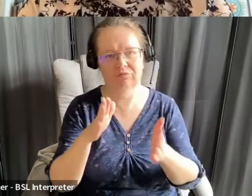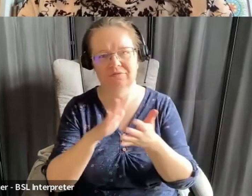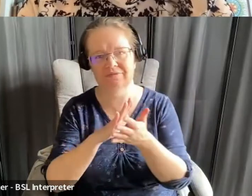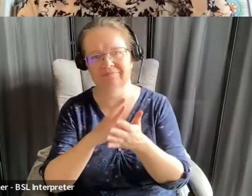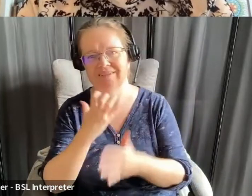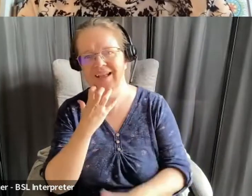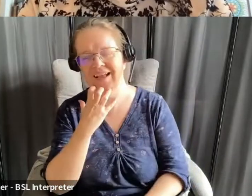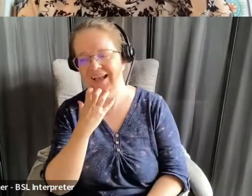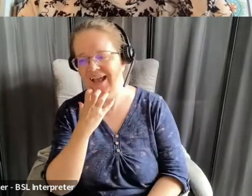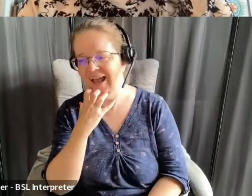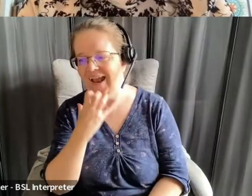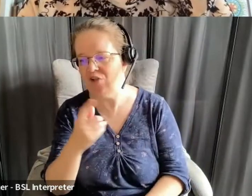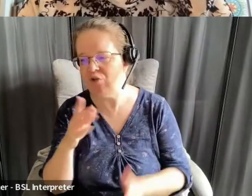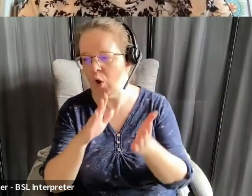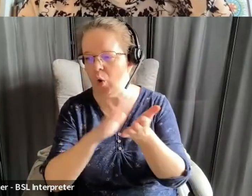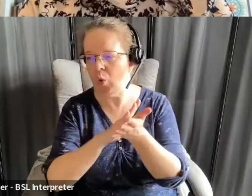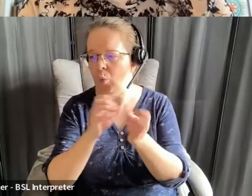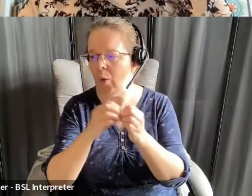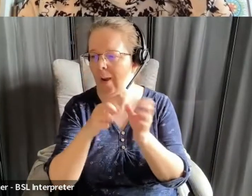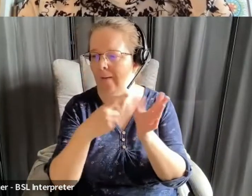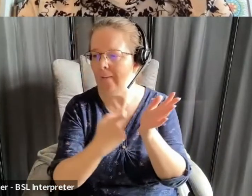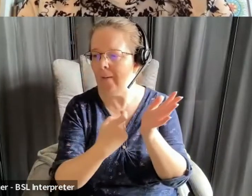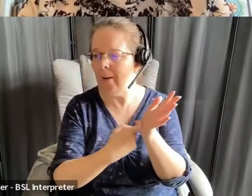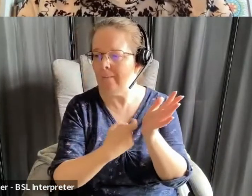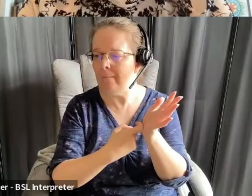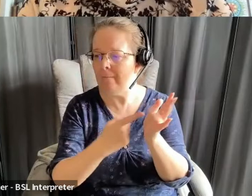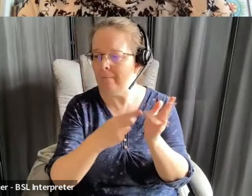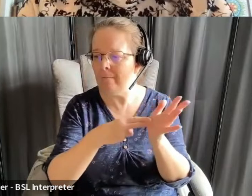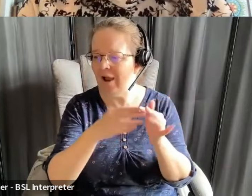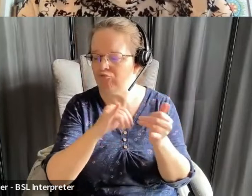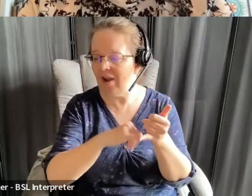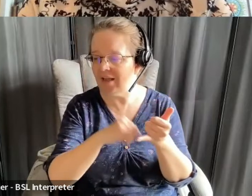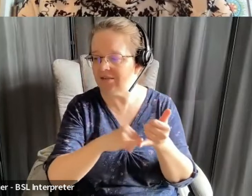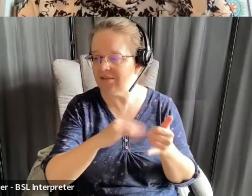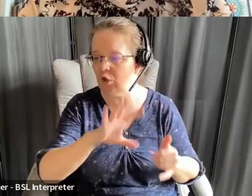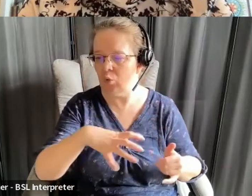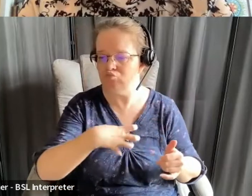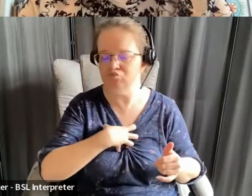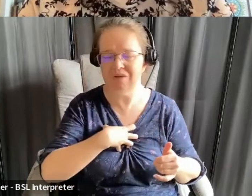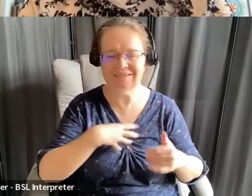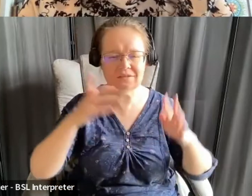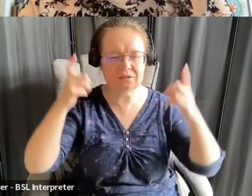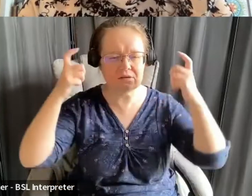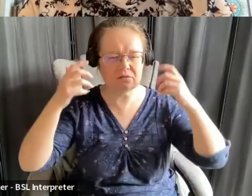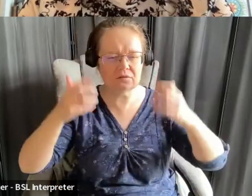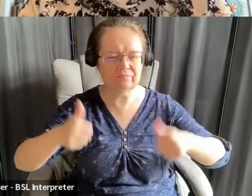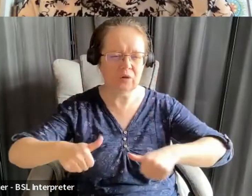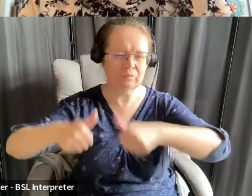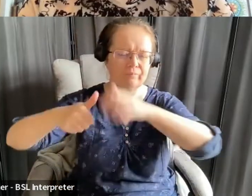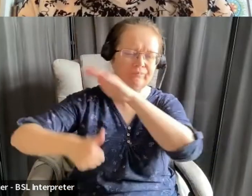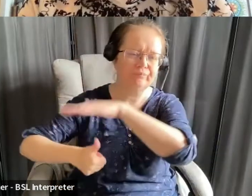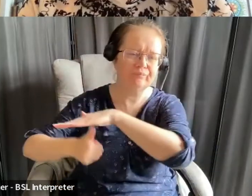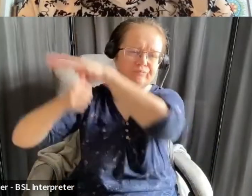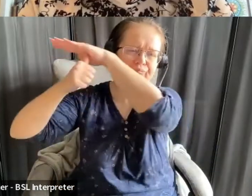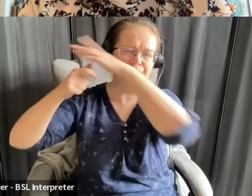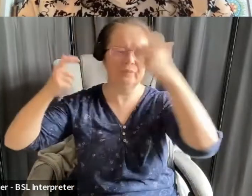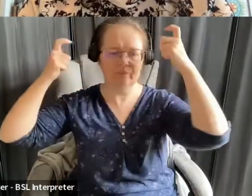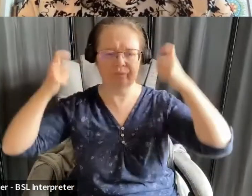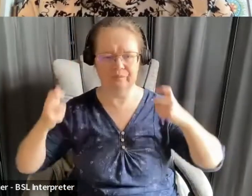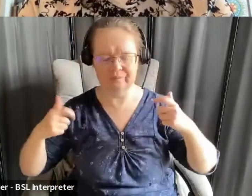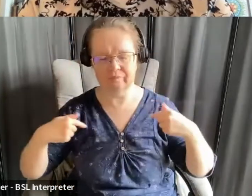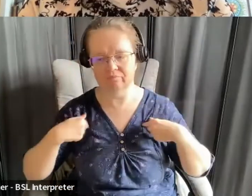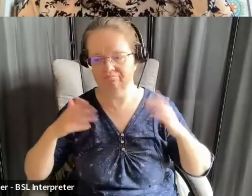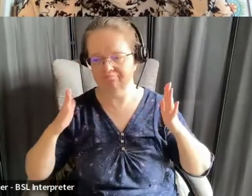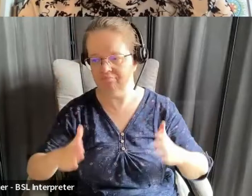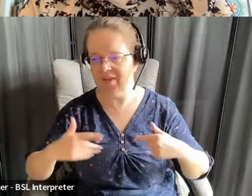quite regularly I would have to meet with senior law lords and justices of the peace. and I had to do bar training